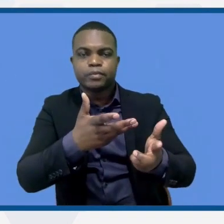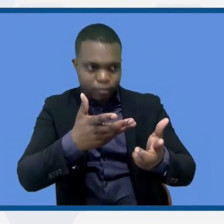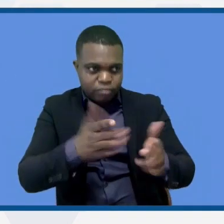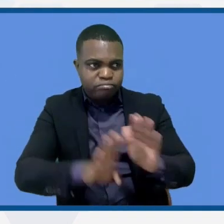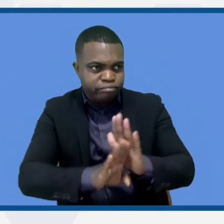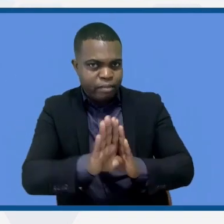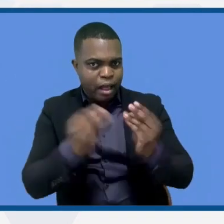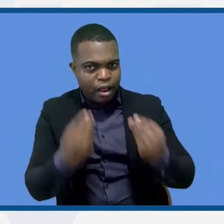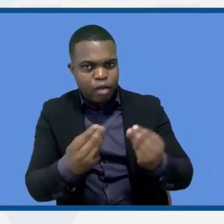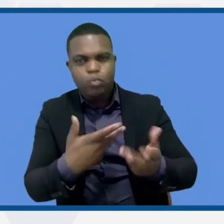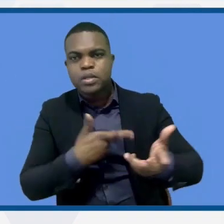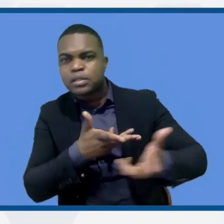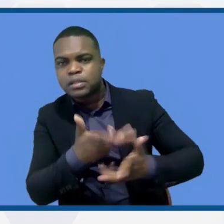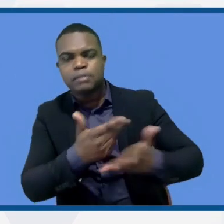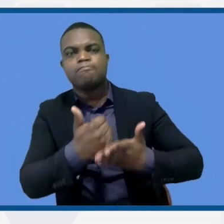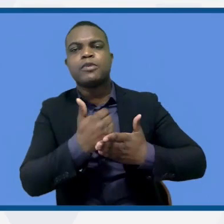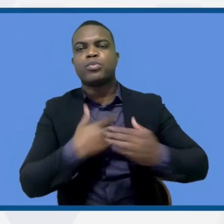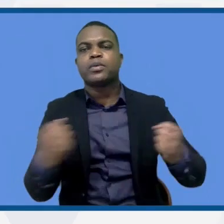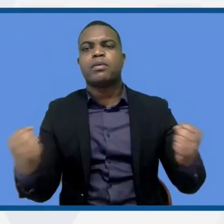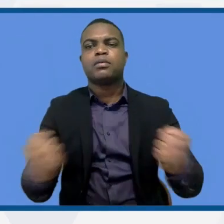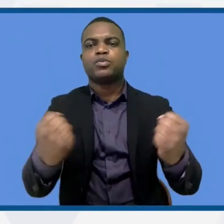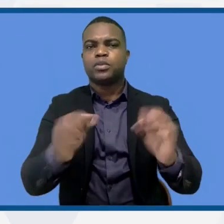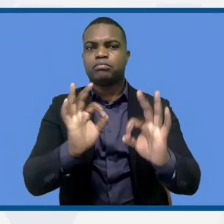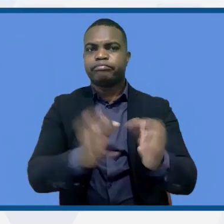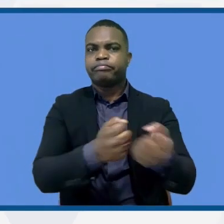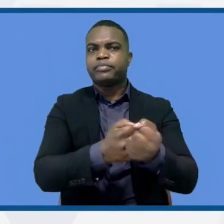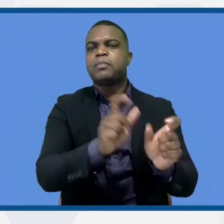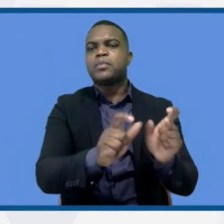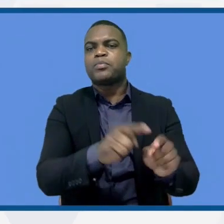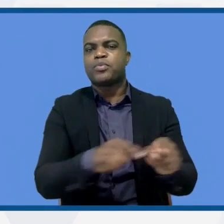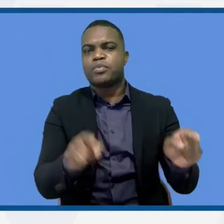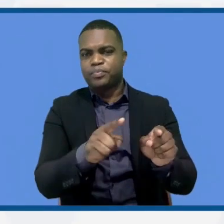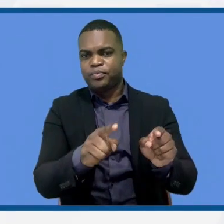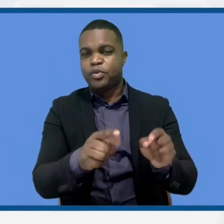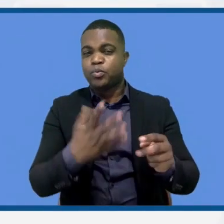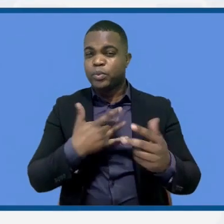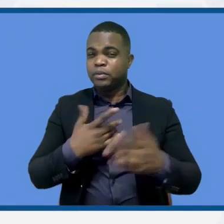These are just a few photographs of some of our engagement strategies.